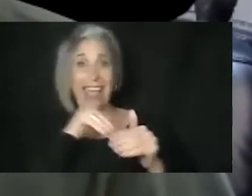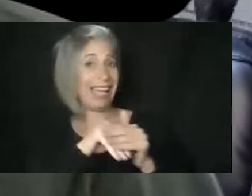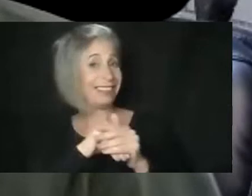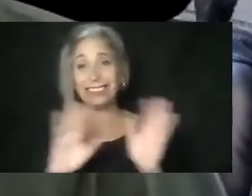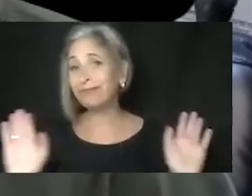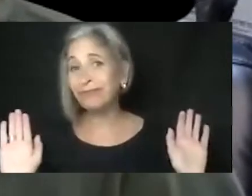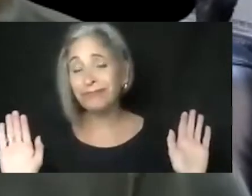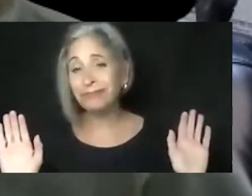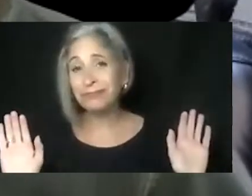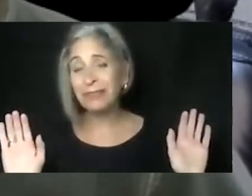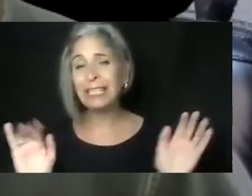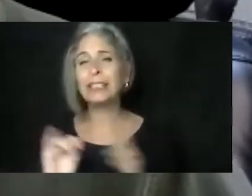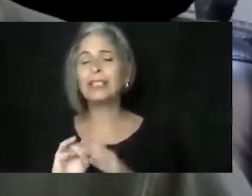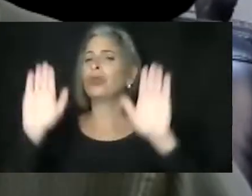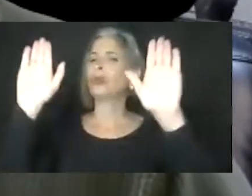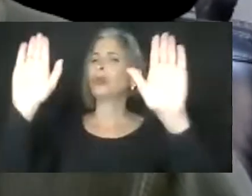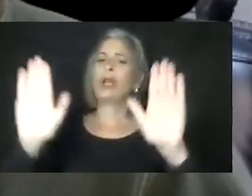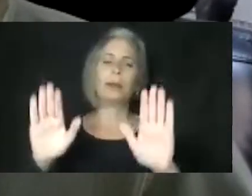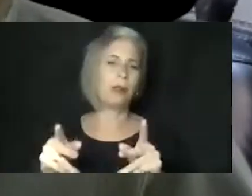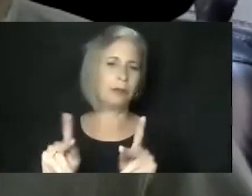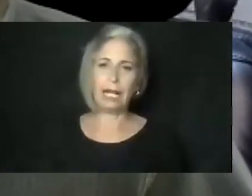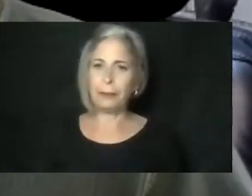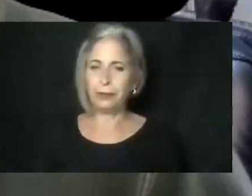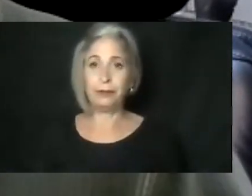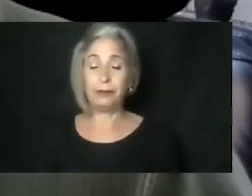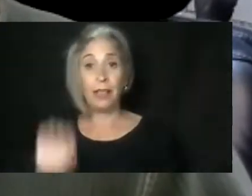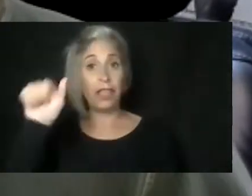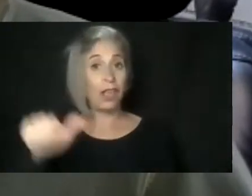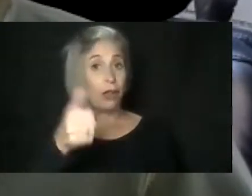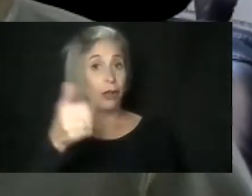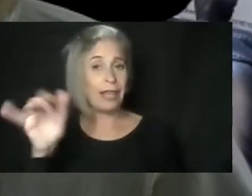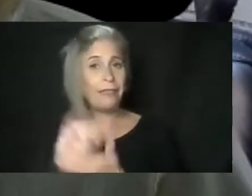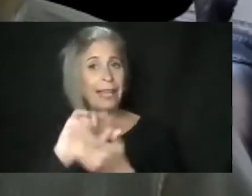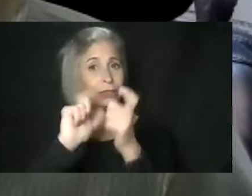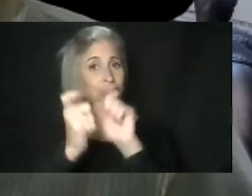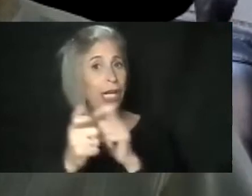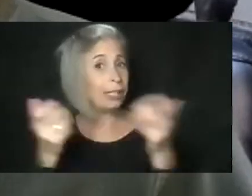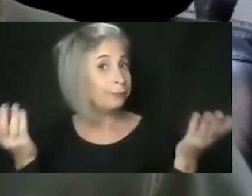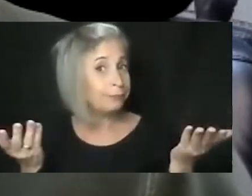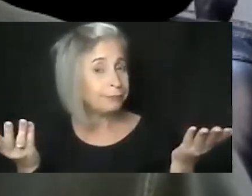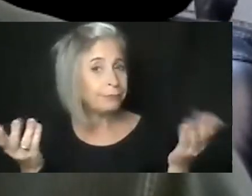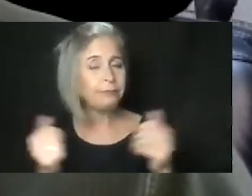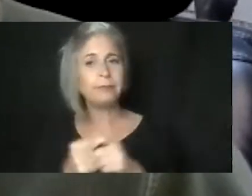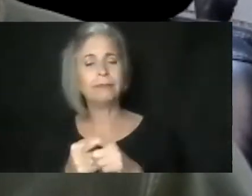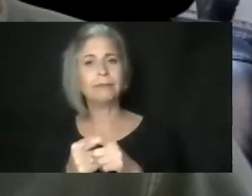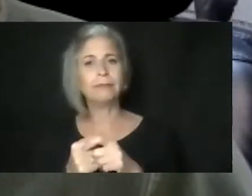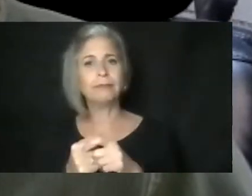was such an incredible privilege. And I think the other big thing that's changed is